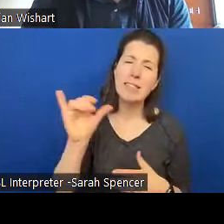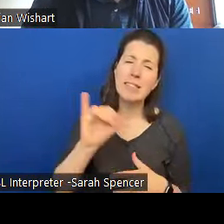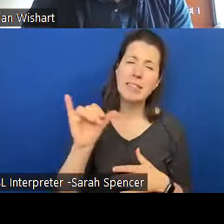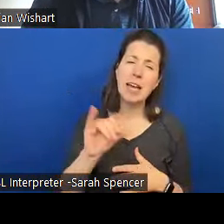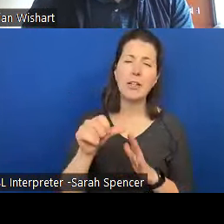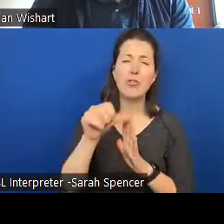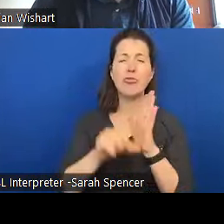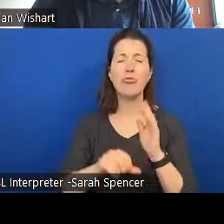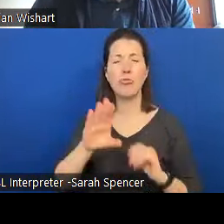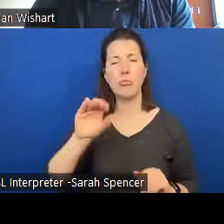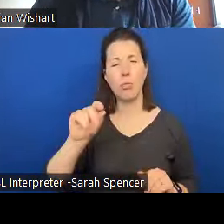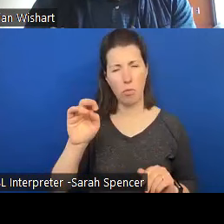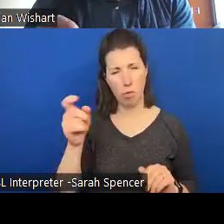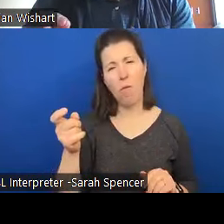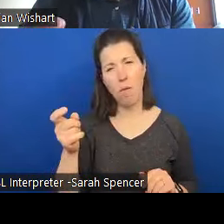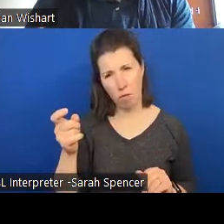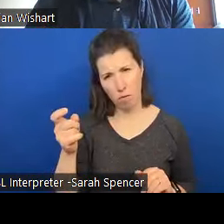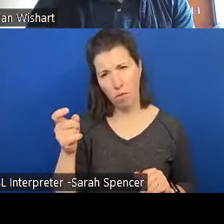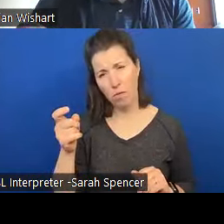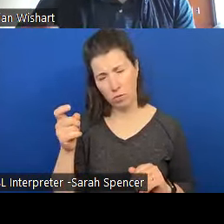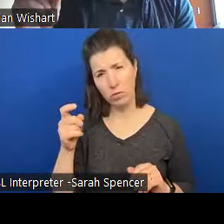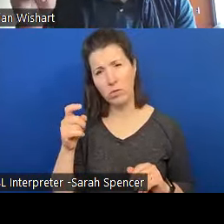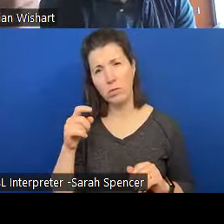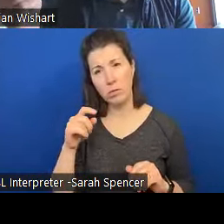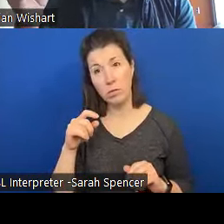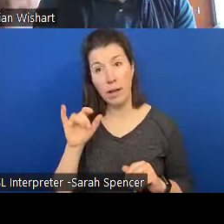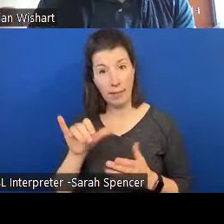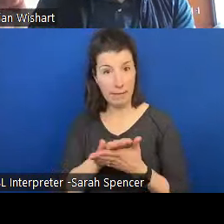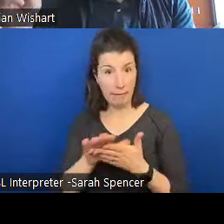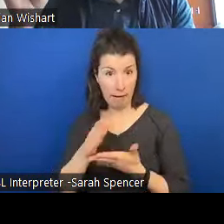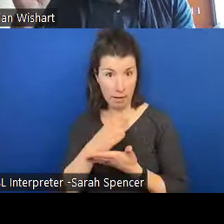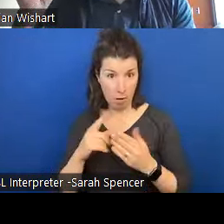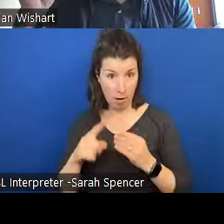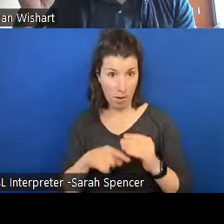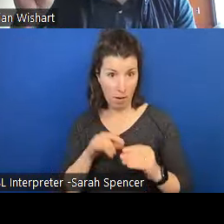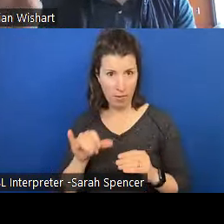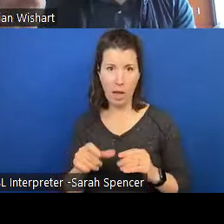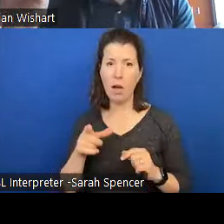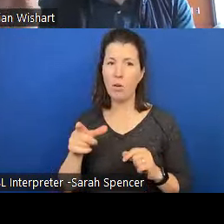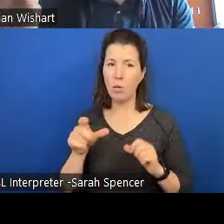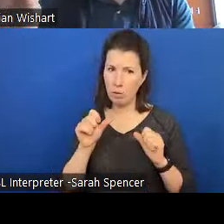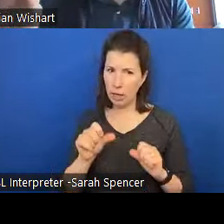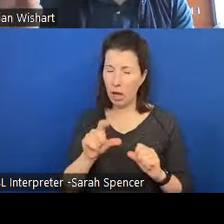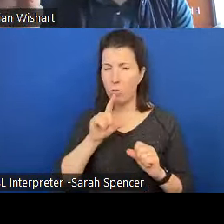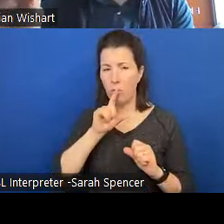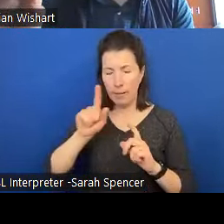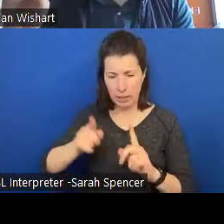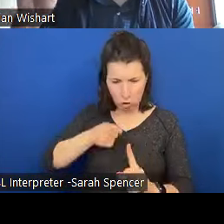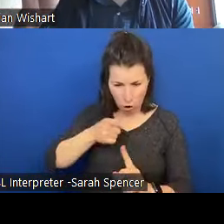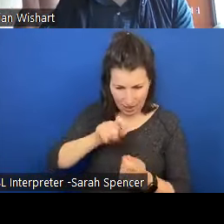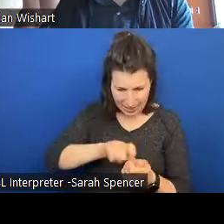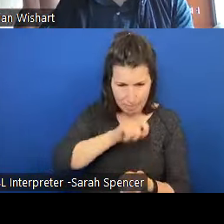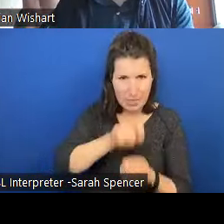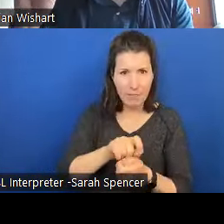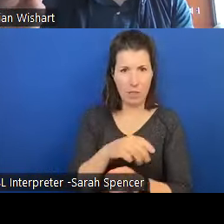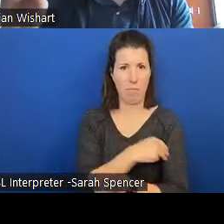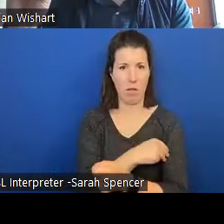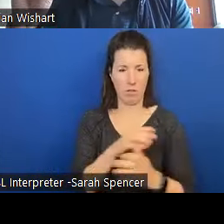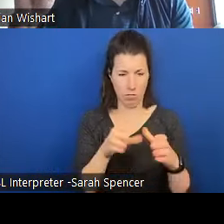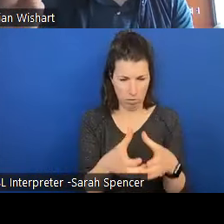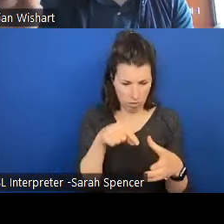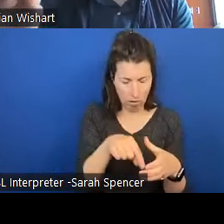And the nice part about this is, again, you can really target a very specific muscle with this and